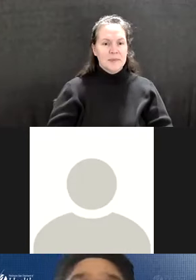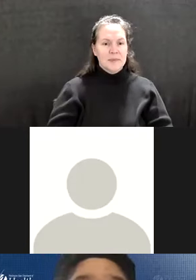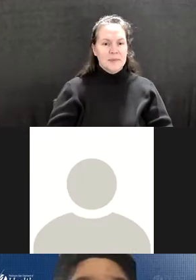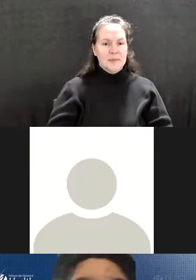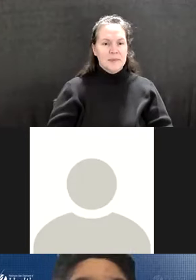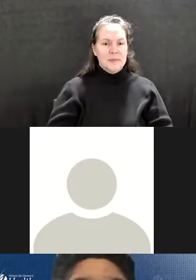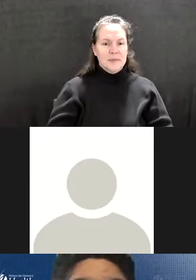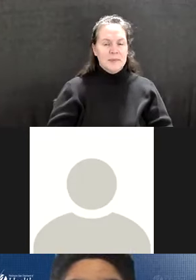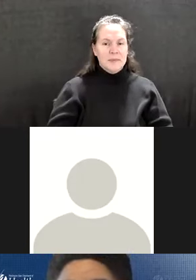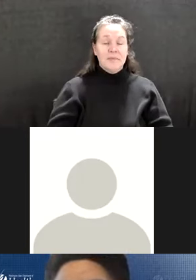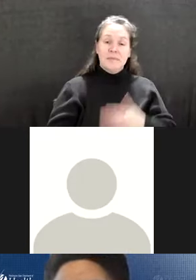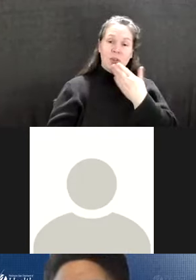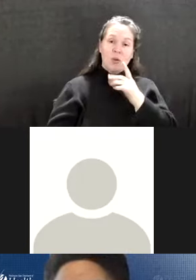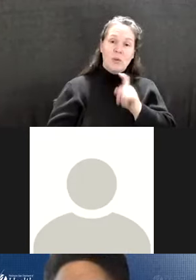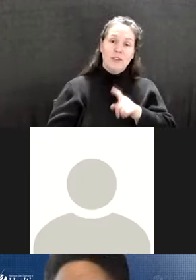Good question.